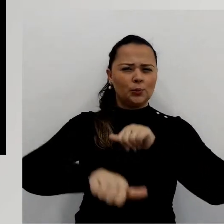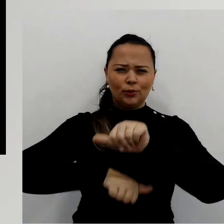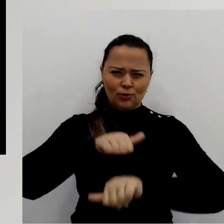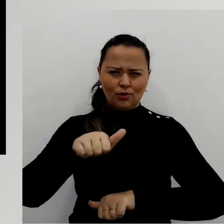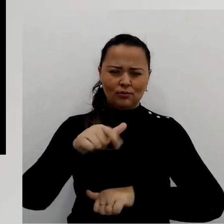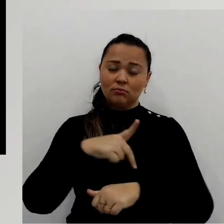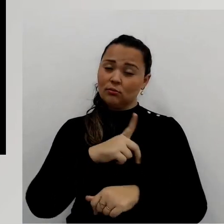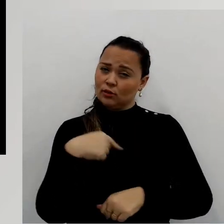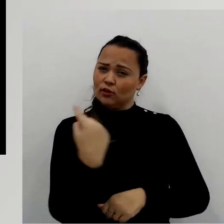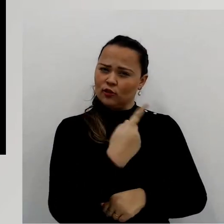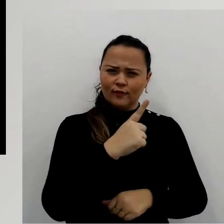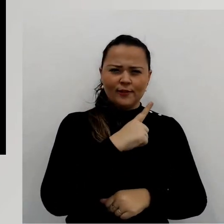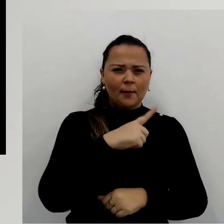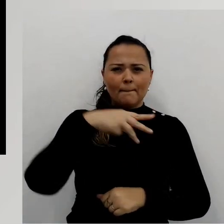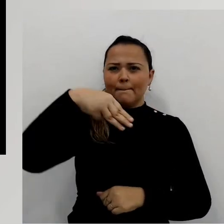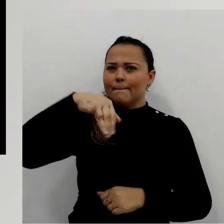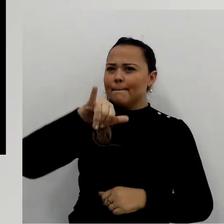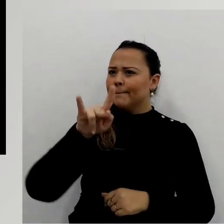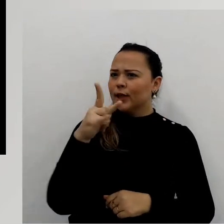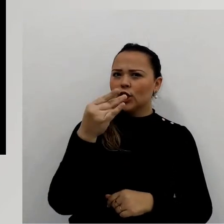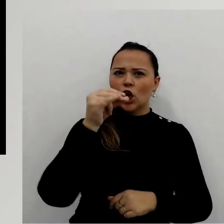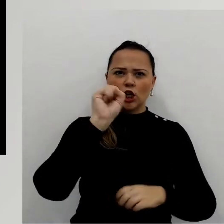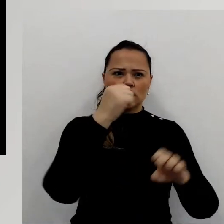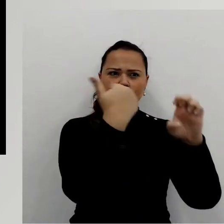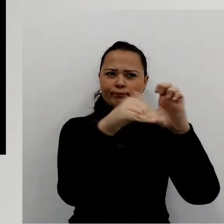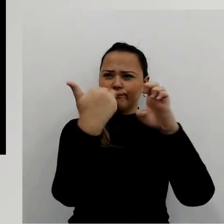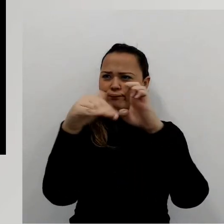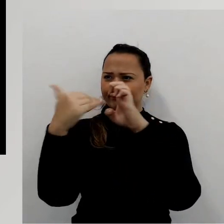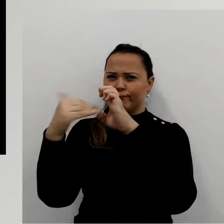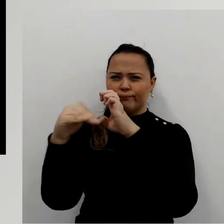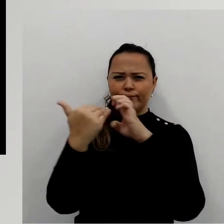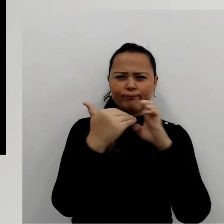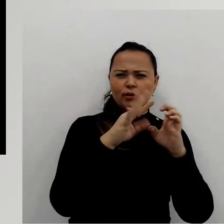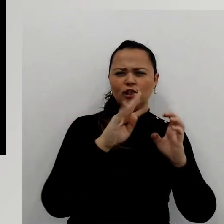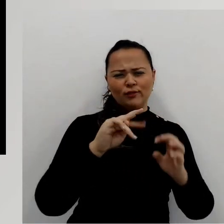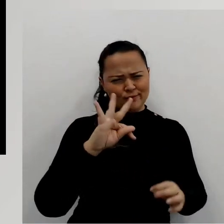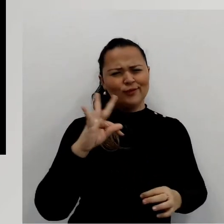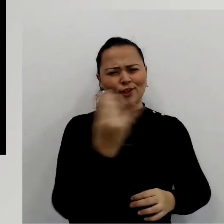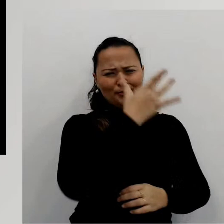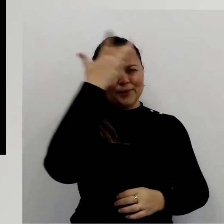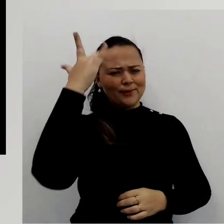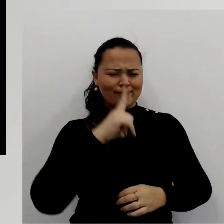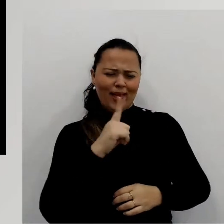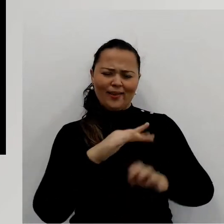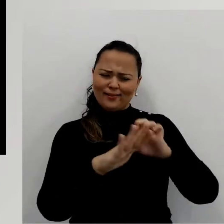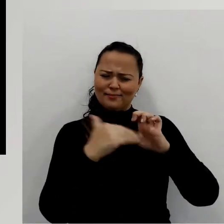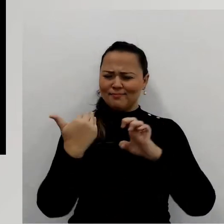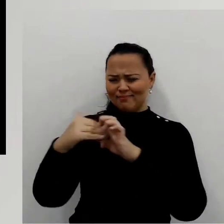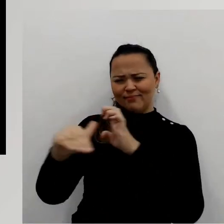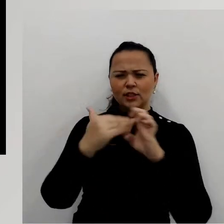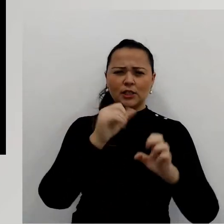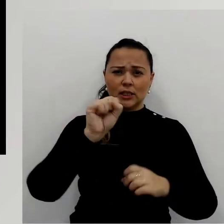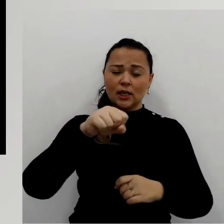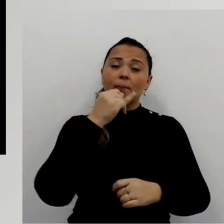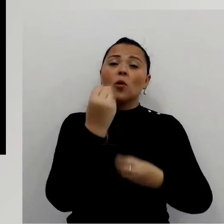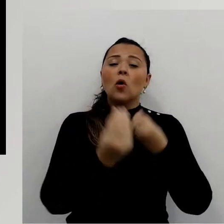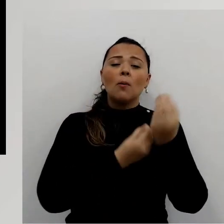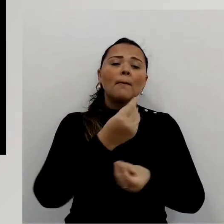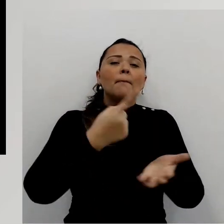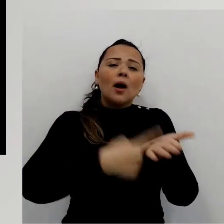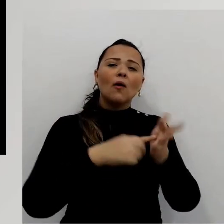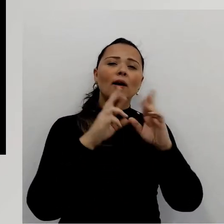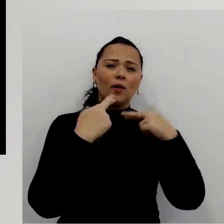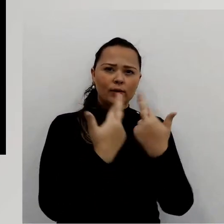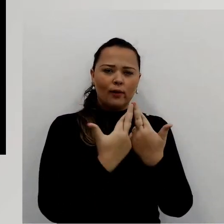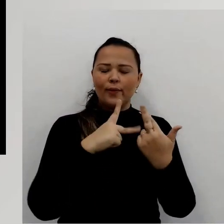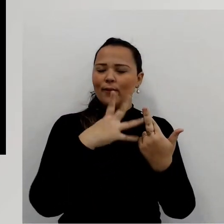all use email. Setting up this meeting required many emails. I had a little study done once by